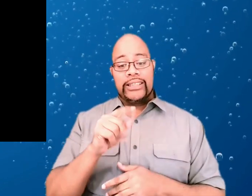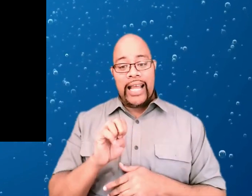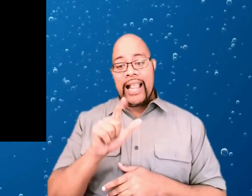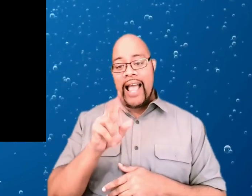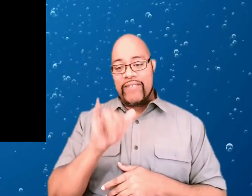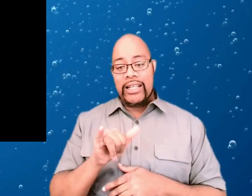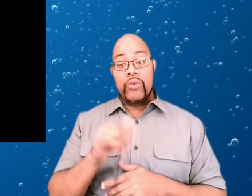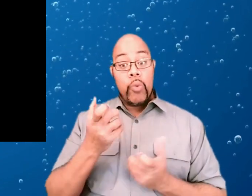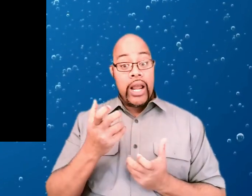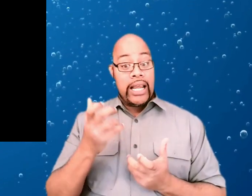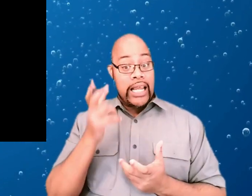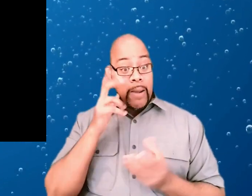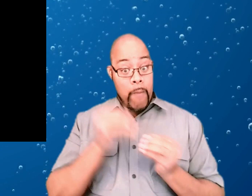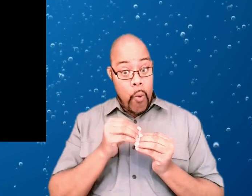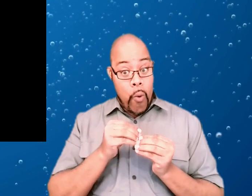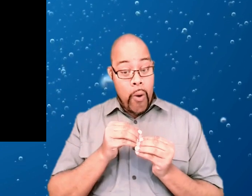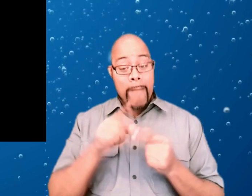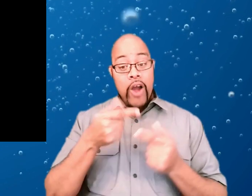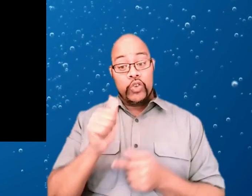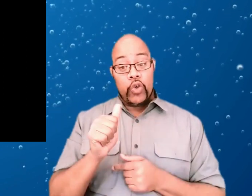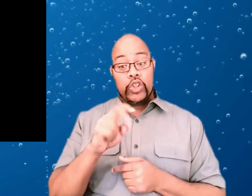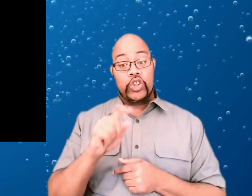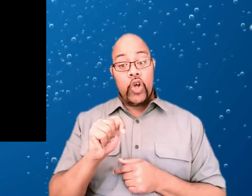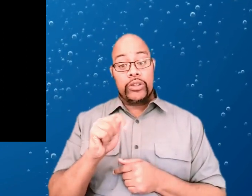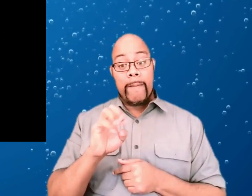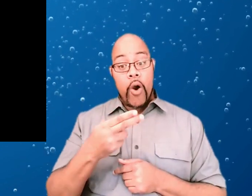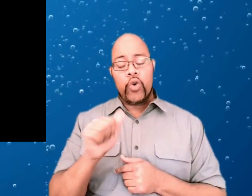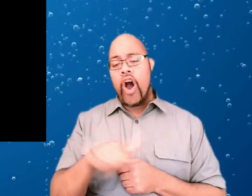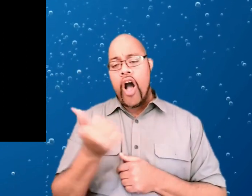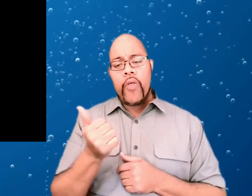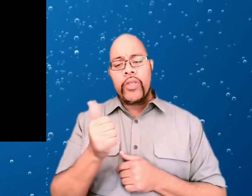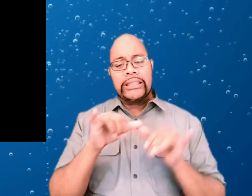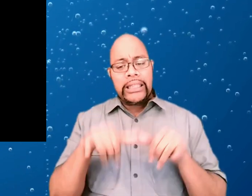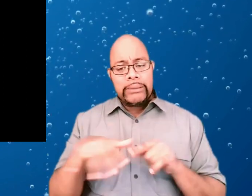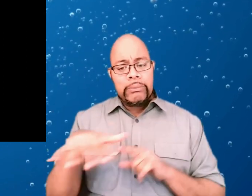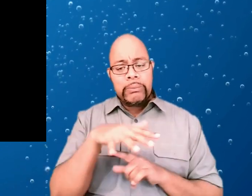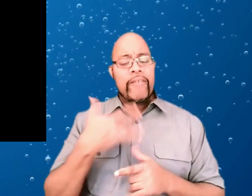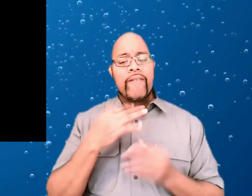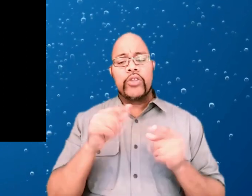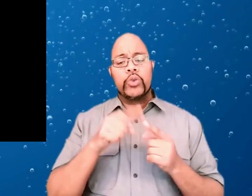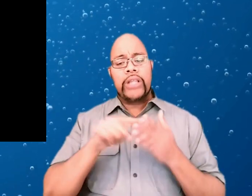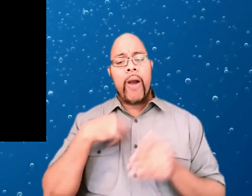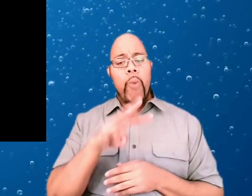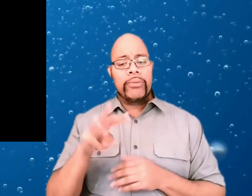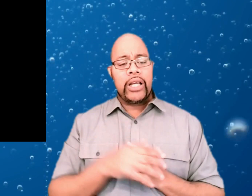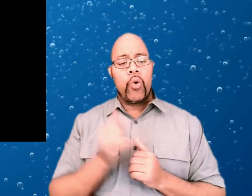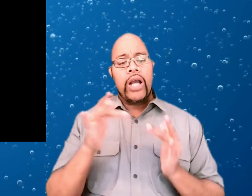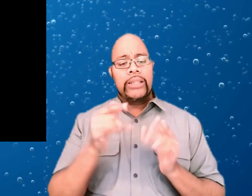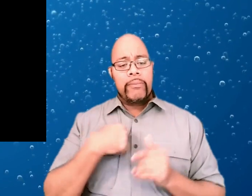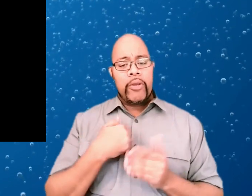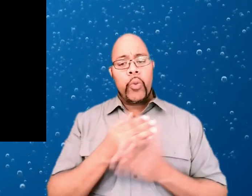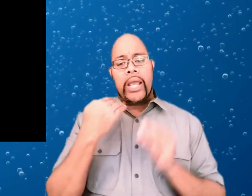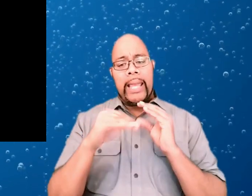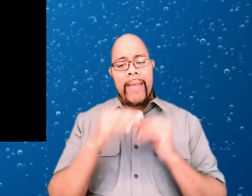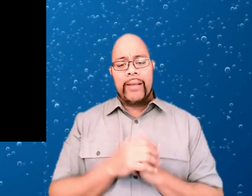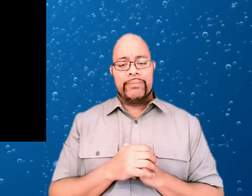Chanté Lively, and if you want to hear me gush more about Georgia's salt marsh or its other ecosystems, feel free to check out my website or reach out to